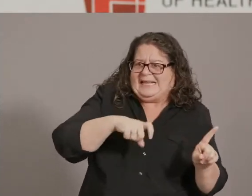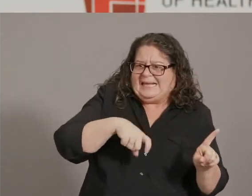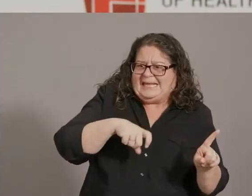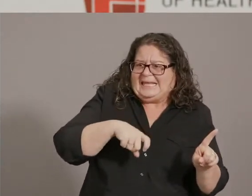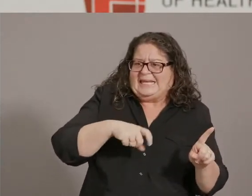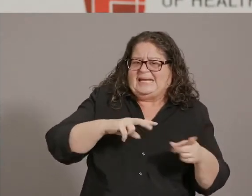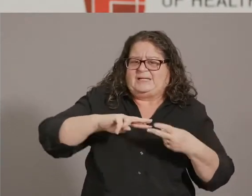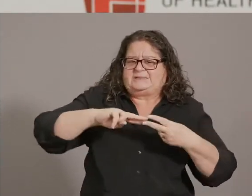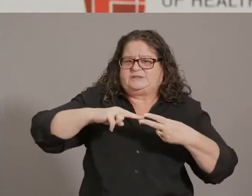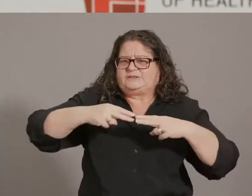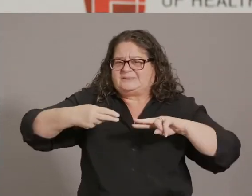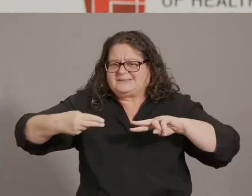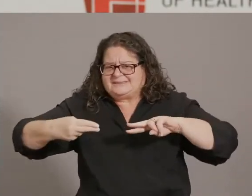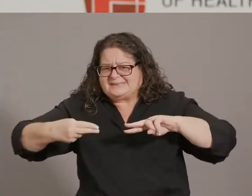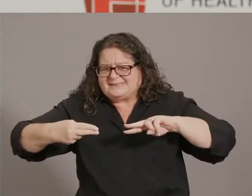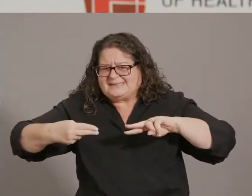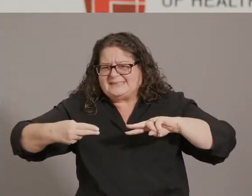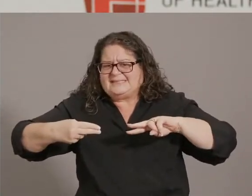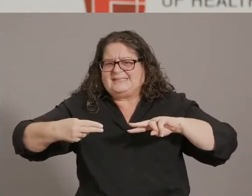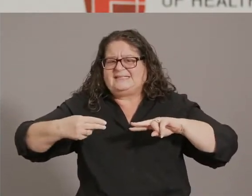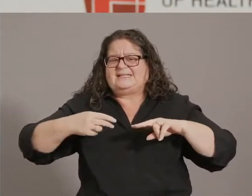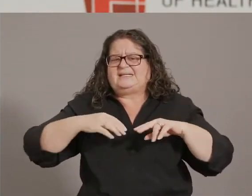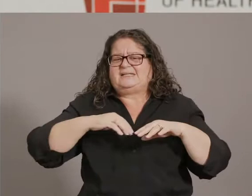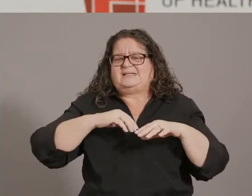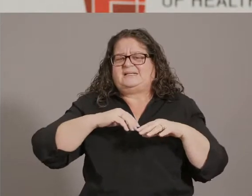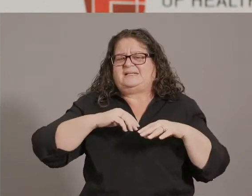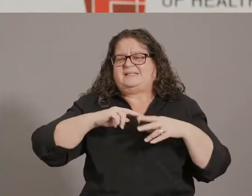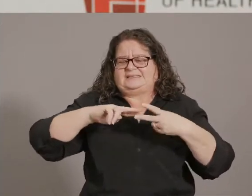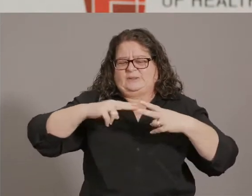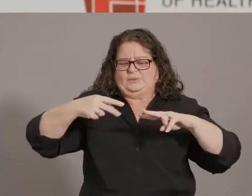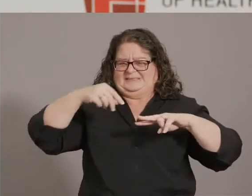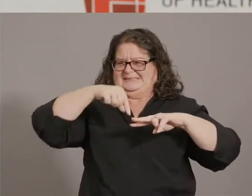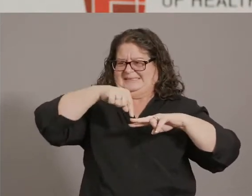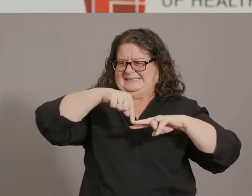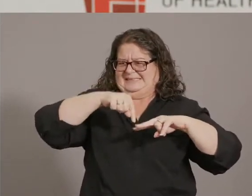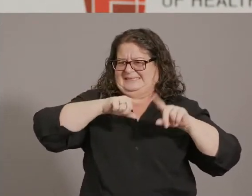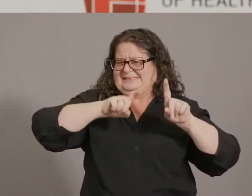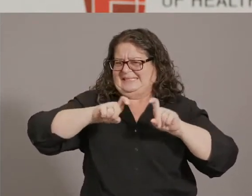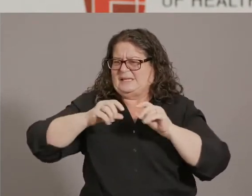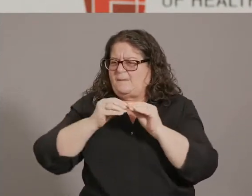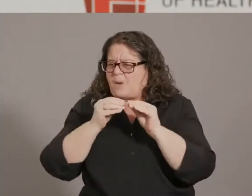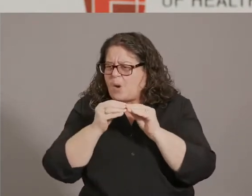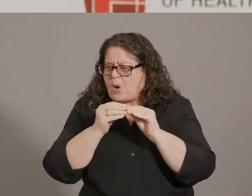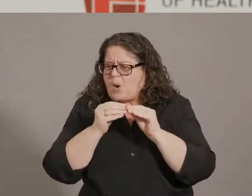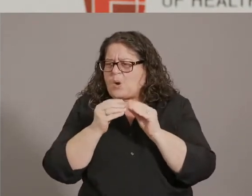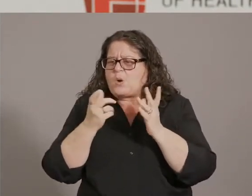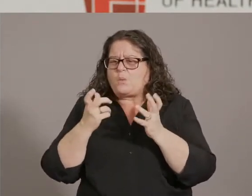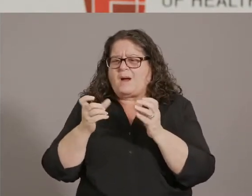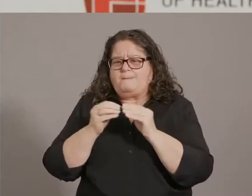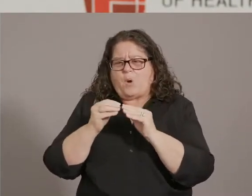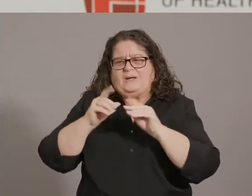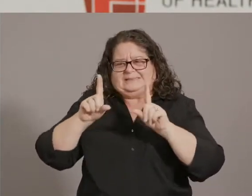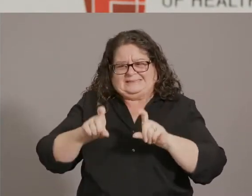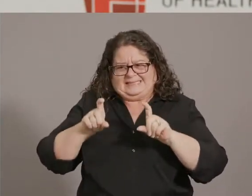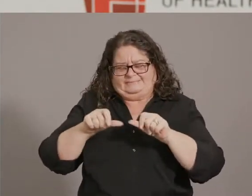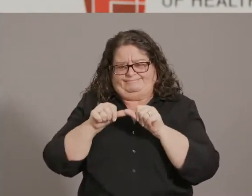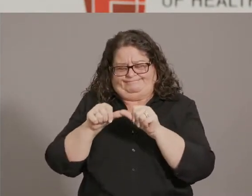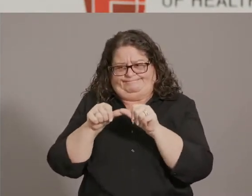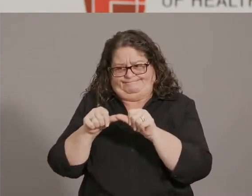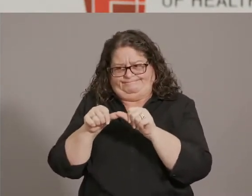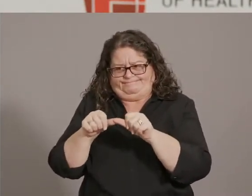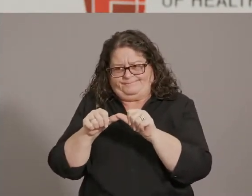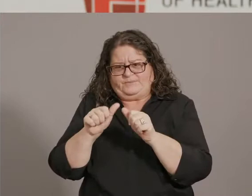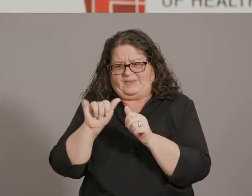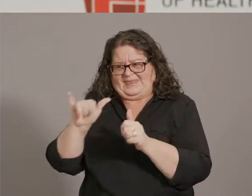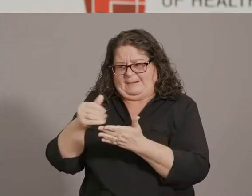for. But we did want to make sure that those testing activities continued. And so that's why we're trying to get out that money